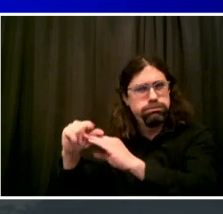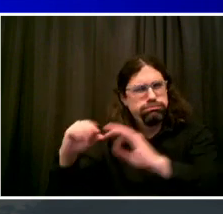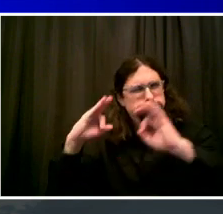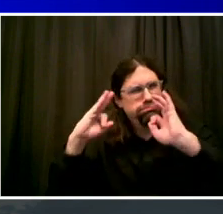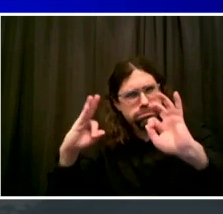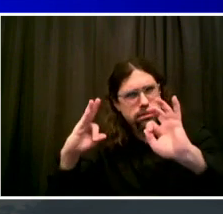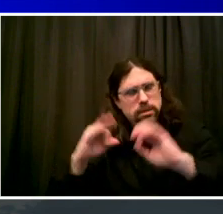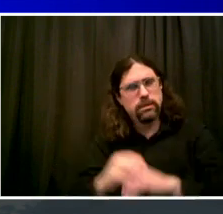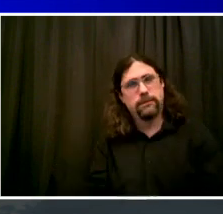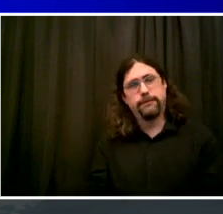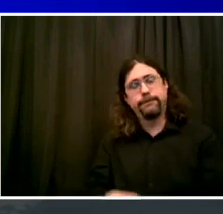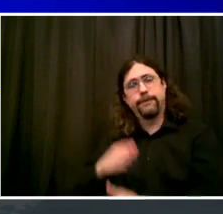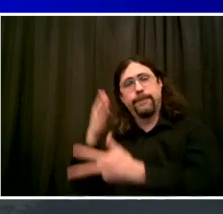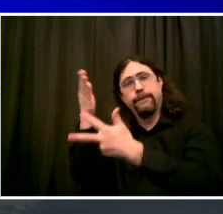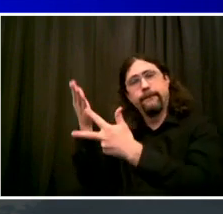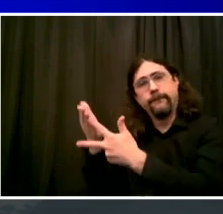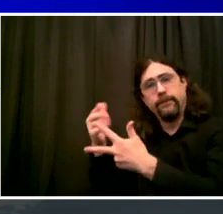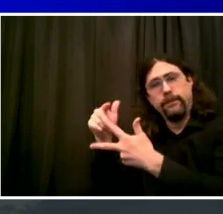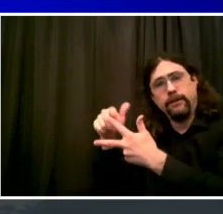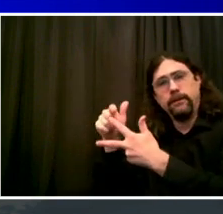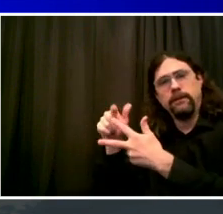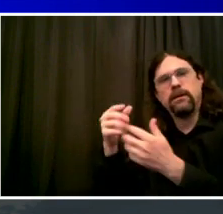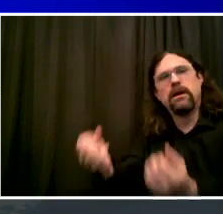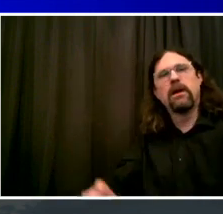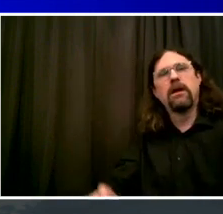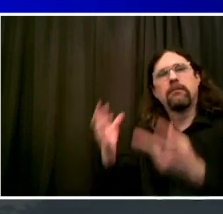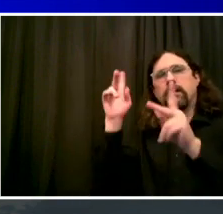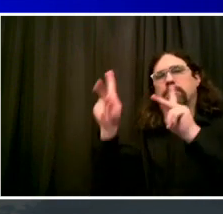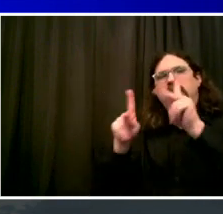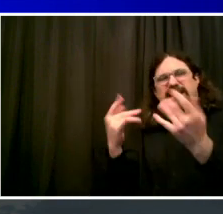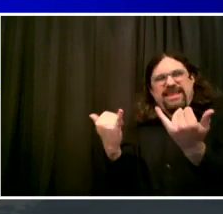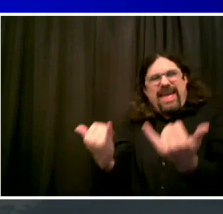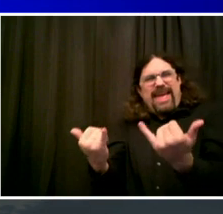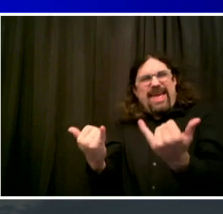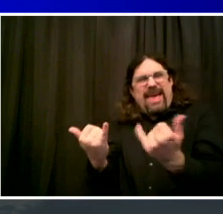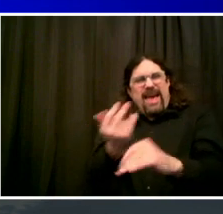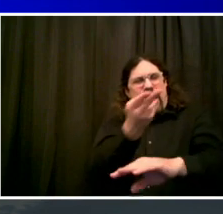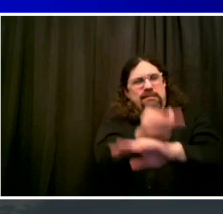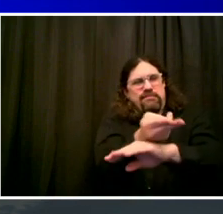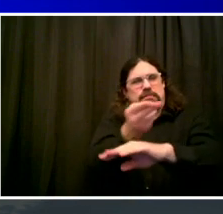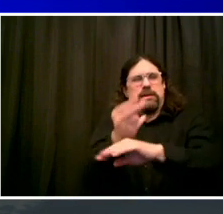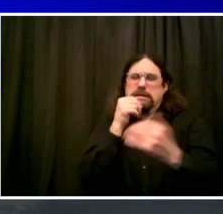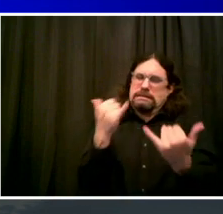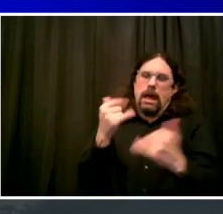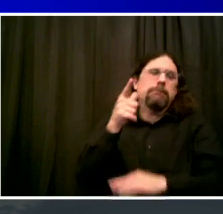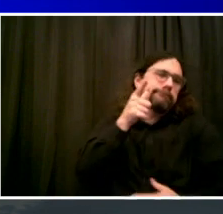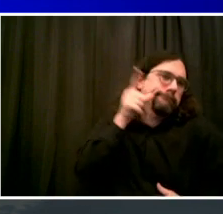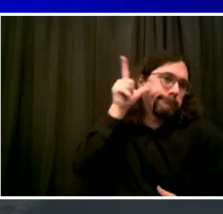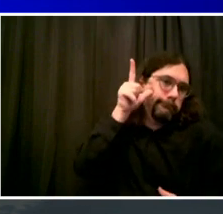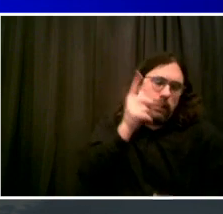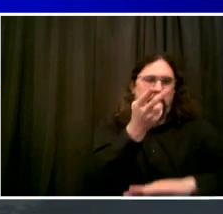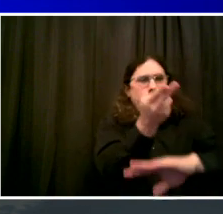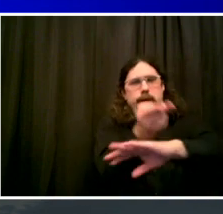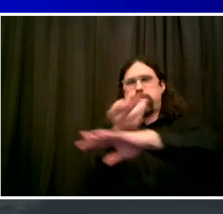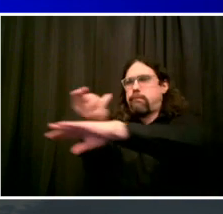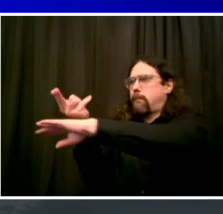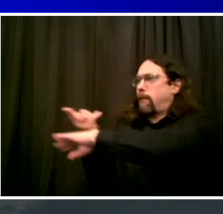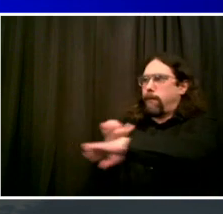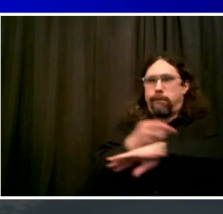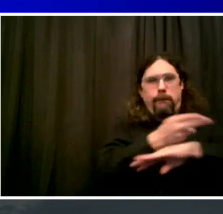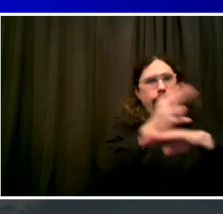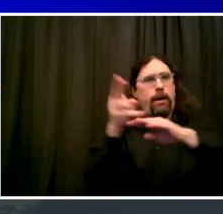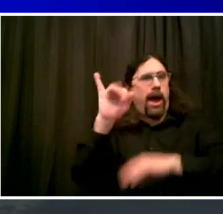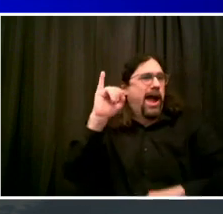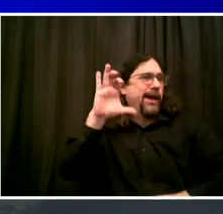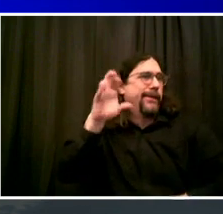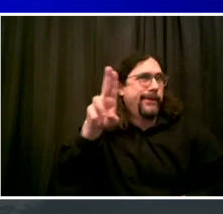health and hospitals for suspected COVID-19. That number went up. It only went up by a small amount in the scheme of things, from 537